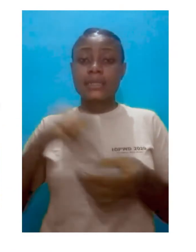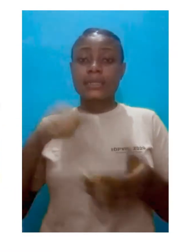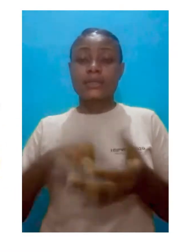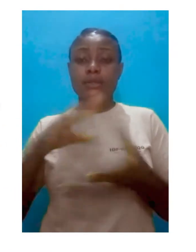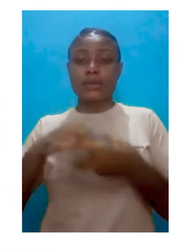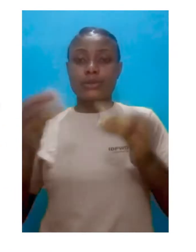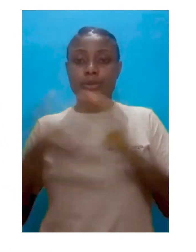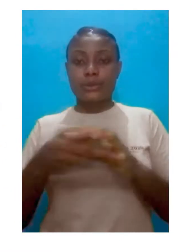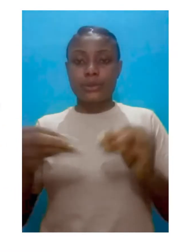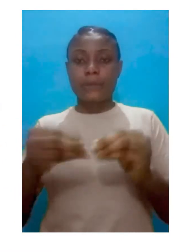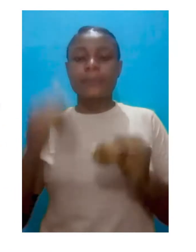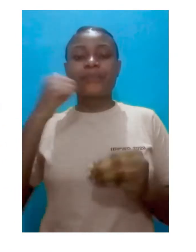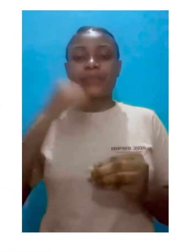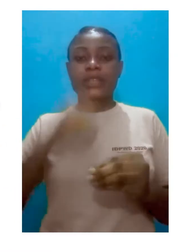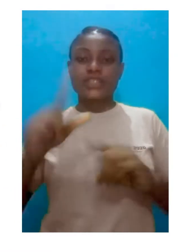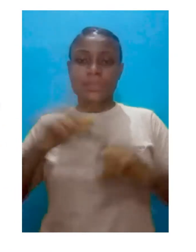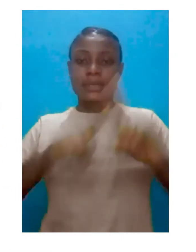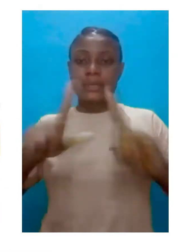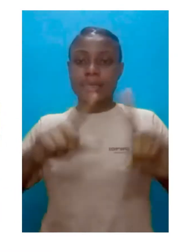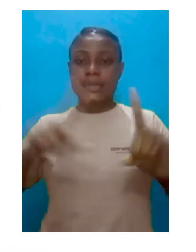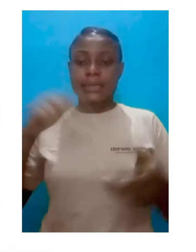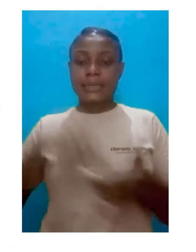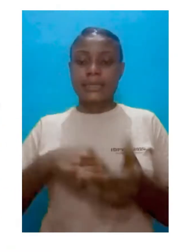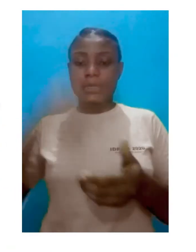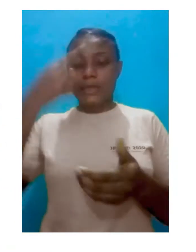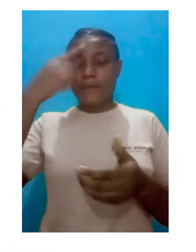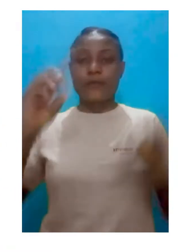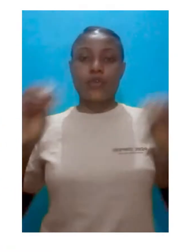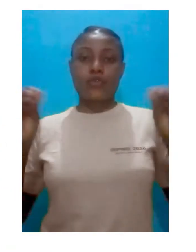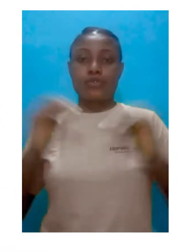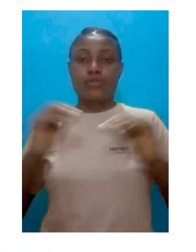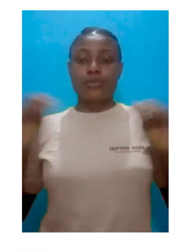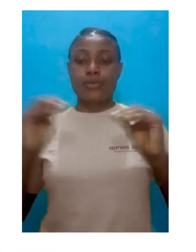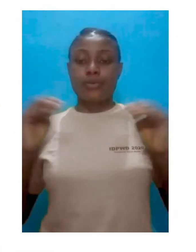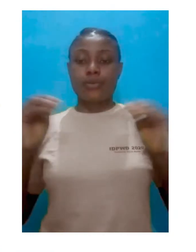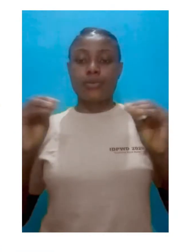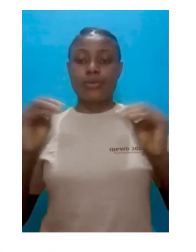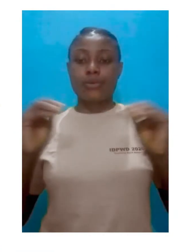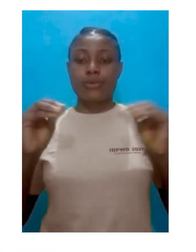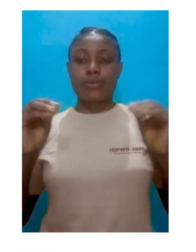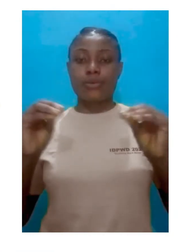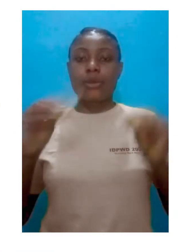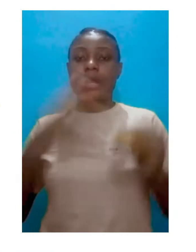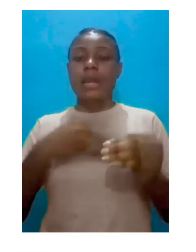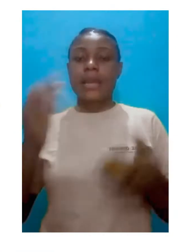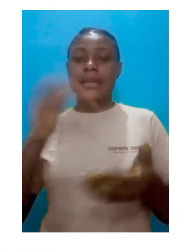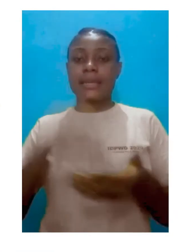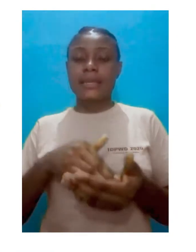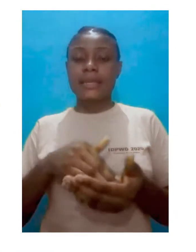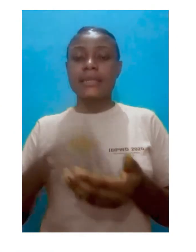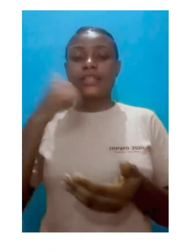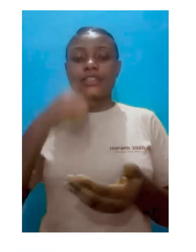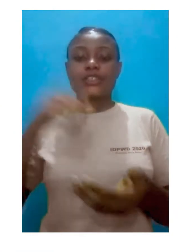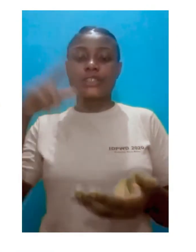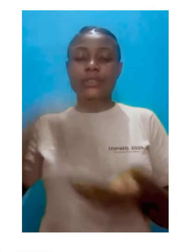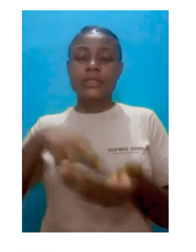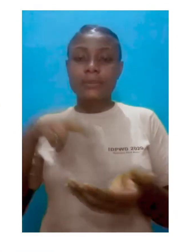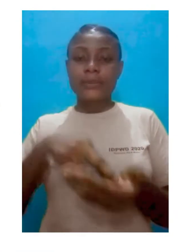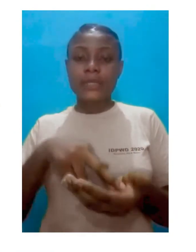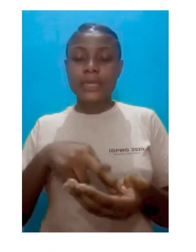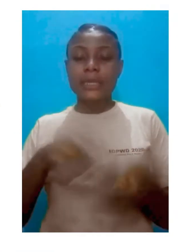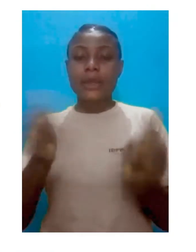this segment of her story. She signed this for no, and